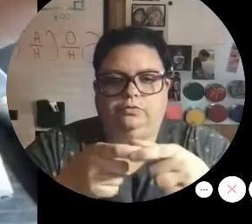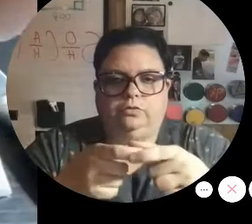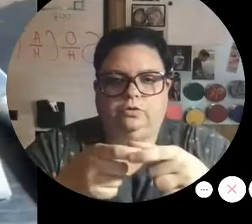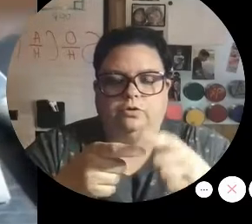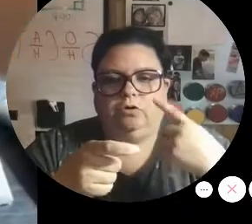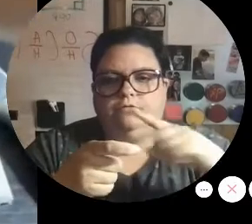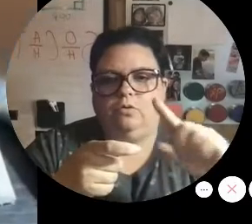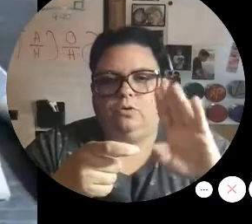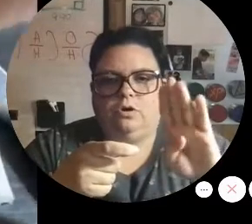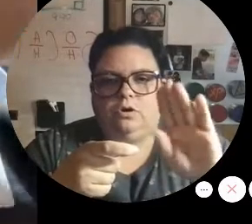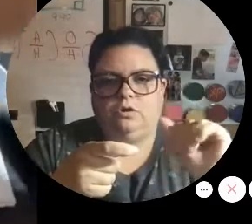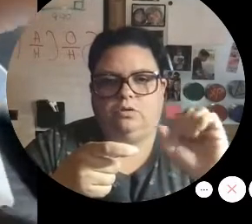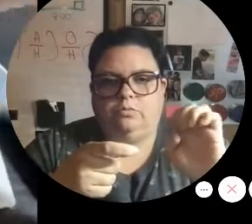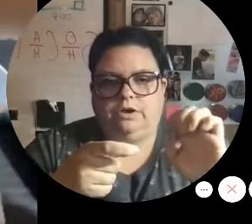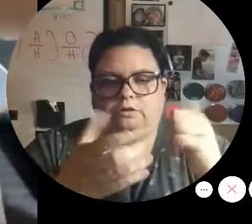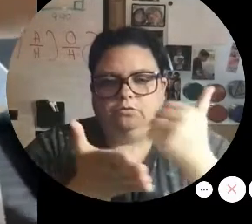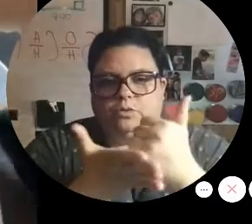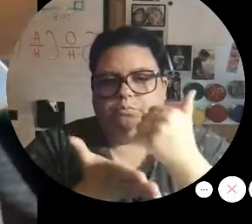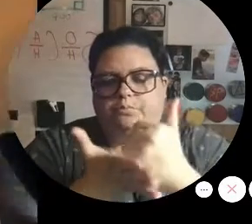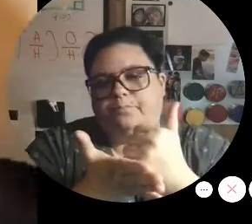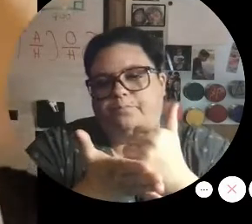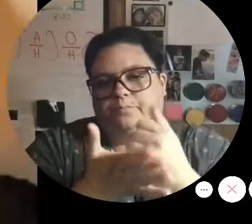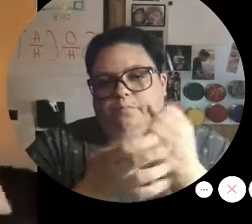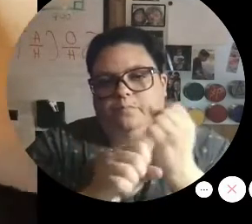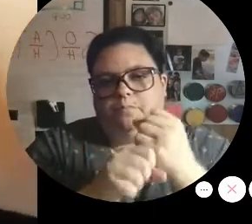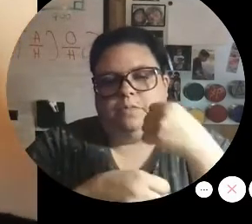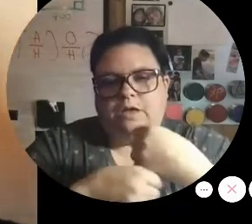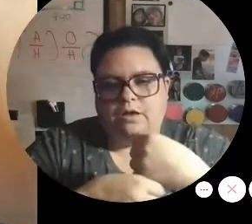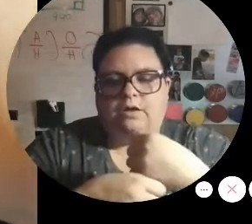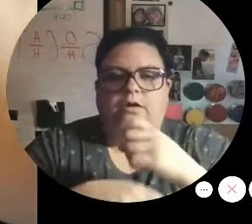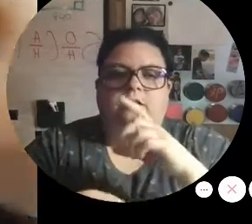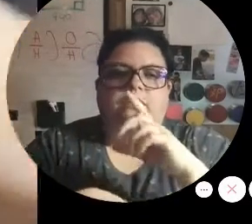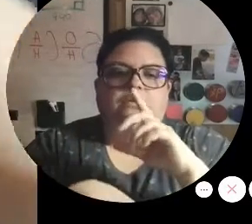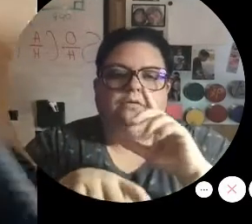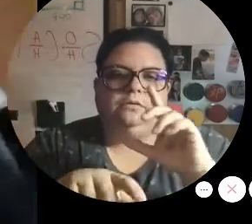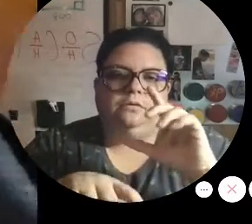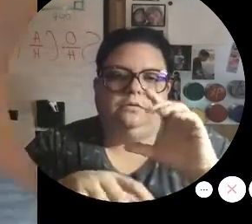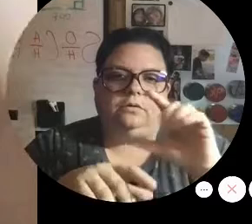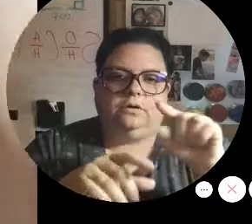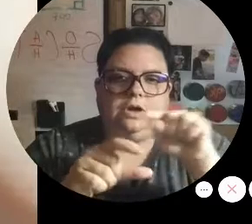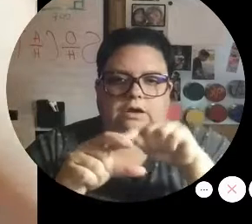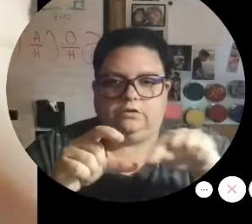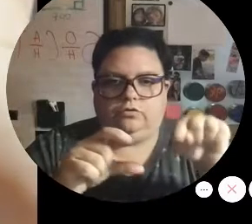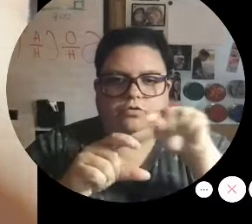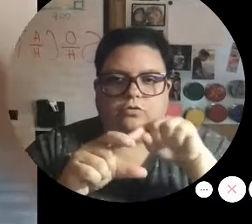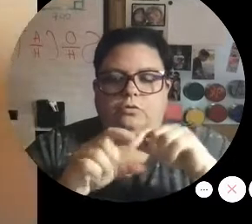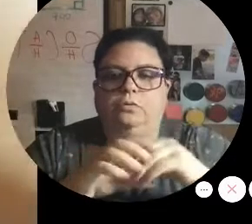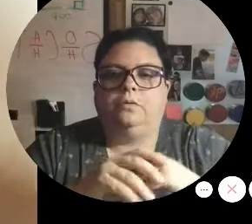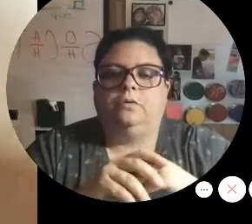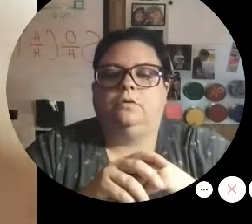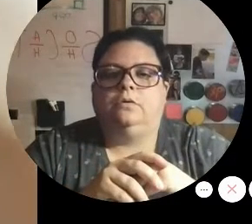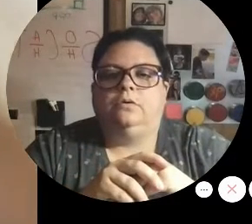part as my base to help make sure that it is a circle.